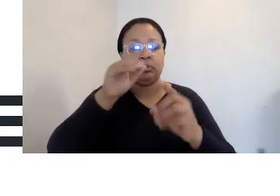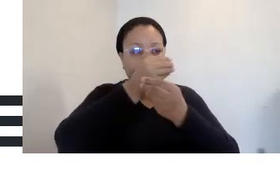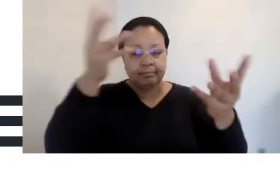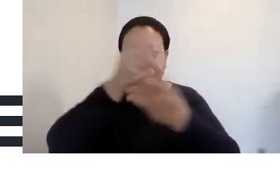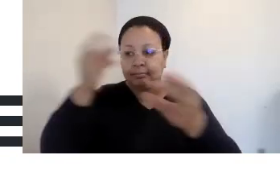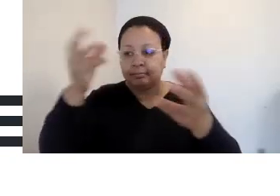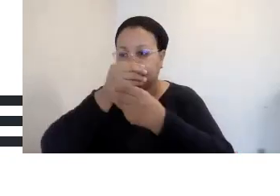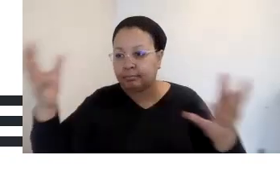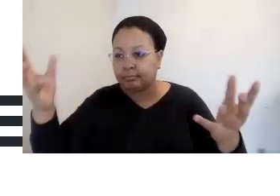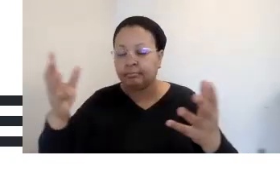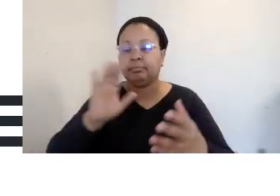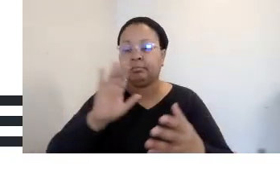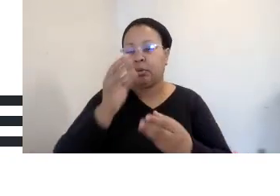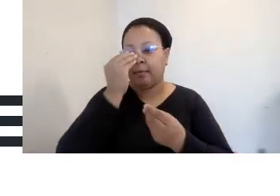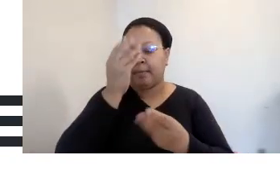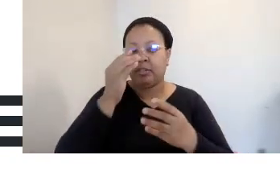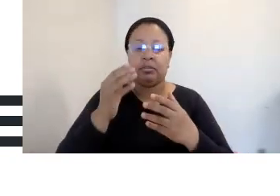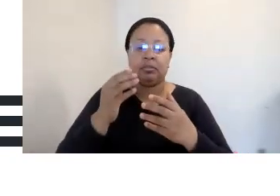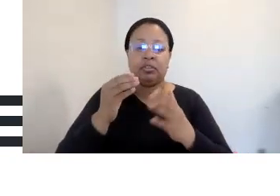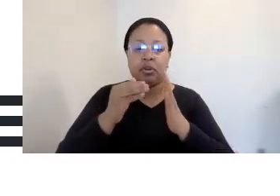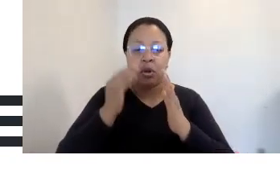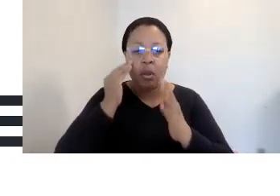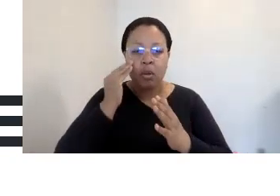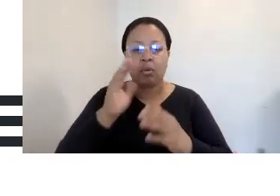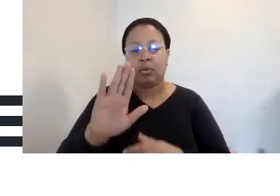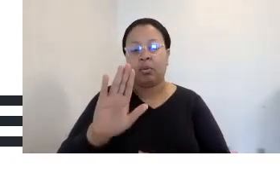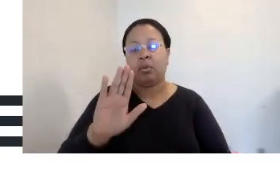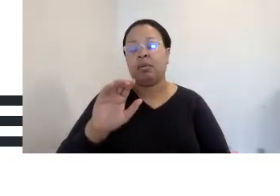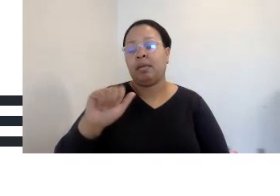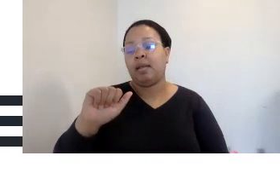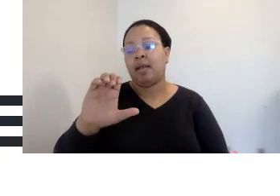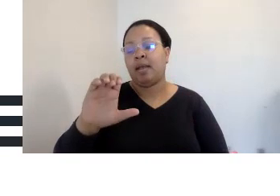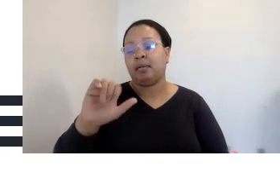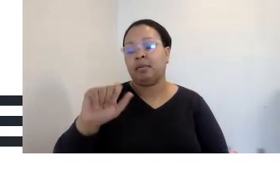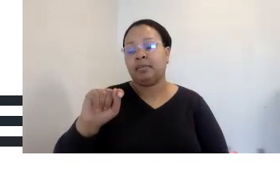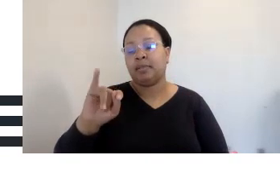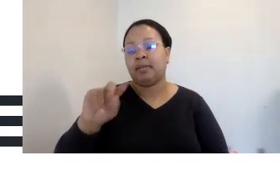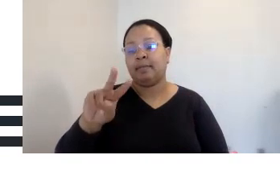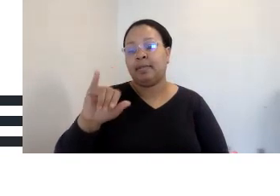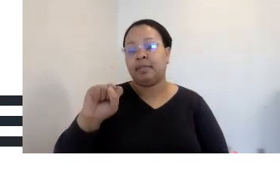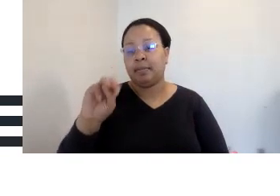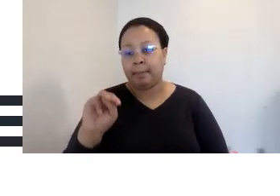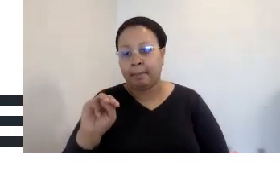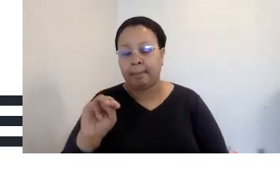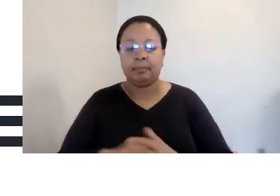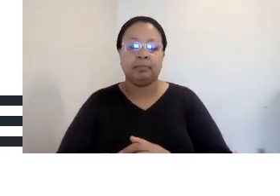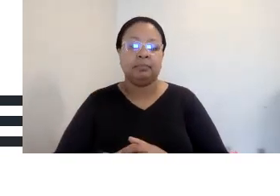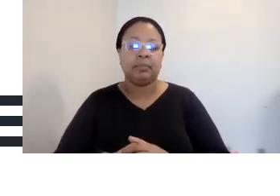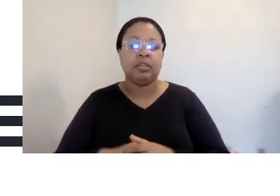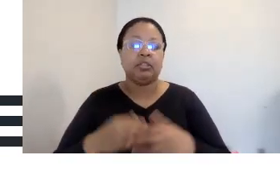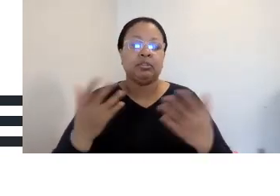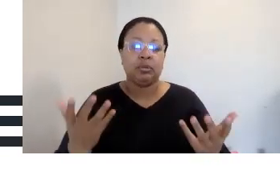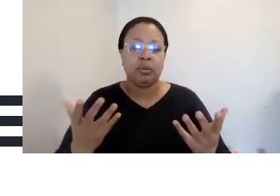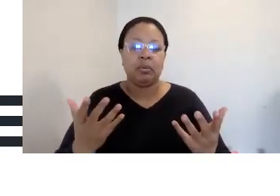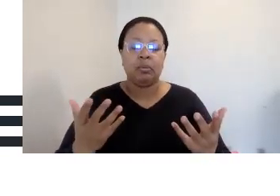activism. A lot of people really discount the power of social media, and particularly disability advocates